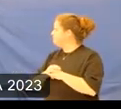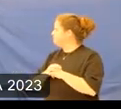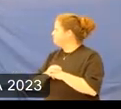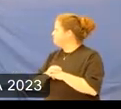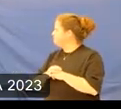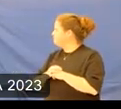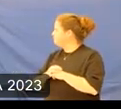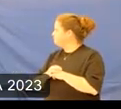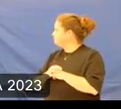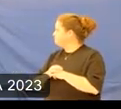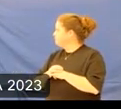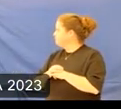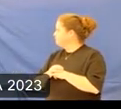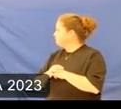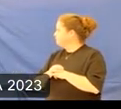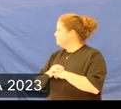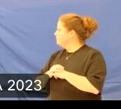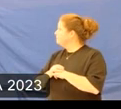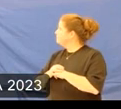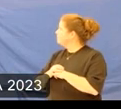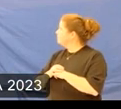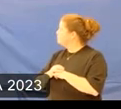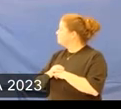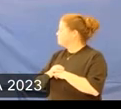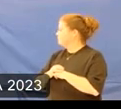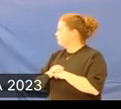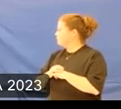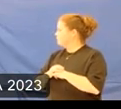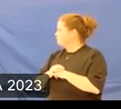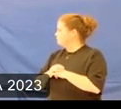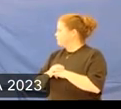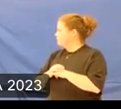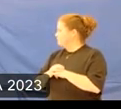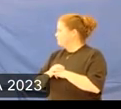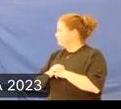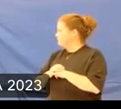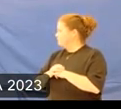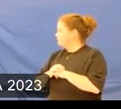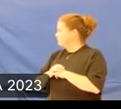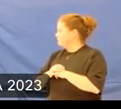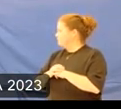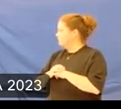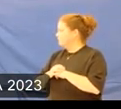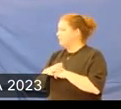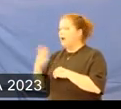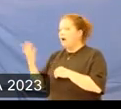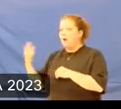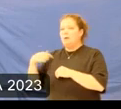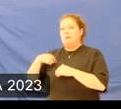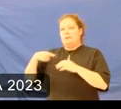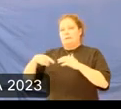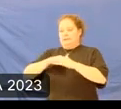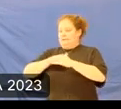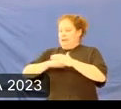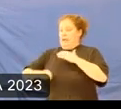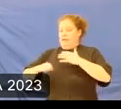is so otherwise puzzling. Right, well, I think there are many other targets for future research, and I'll flip through this quickly because